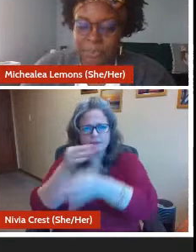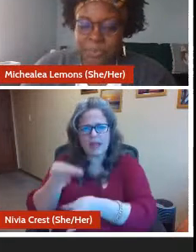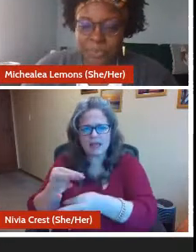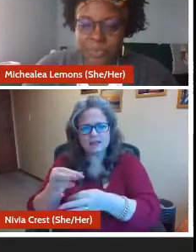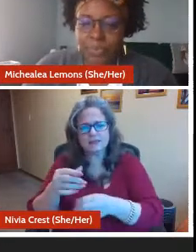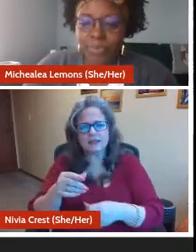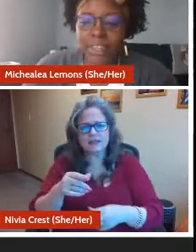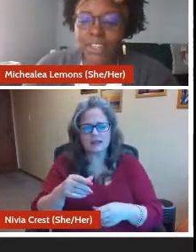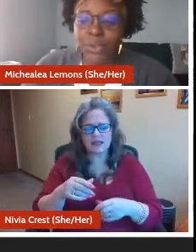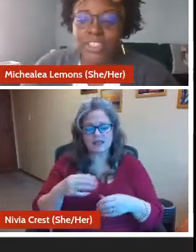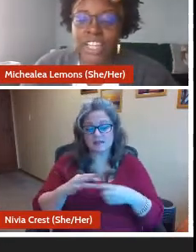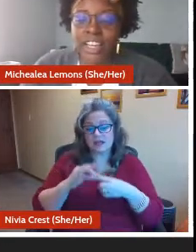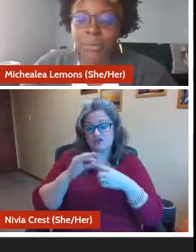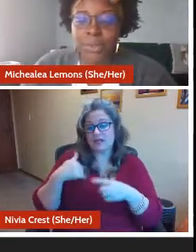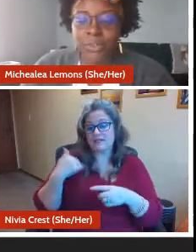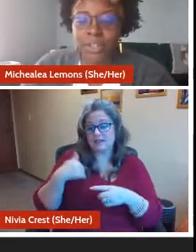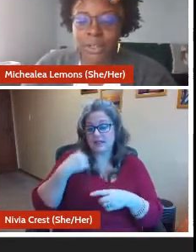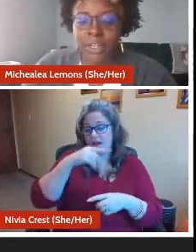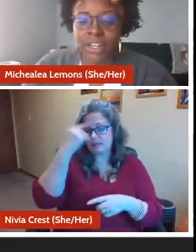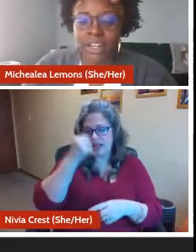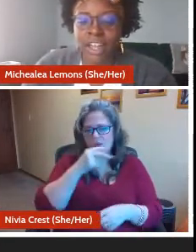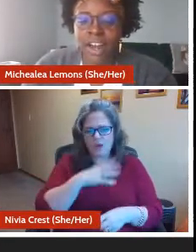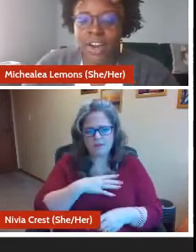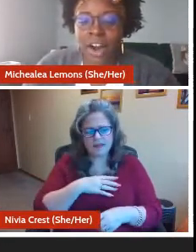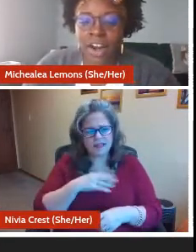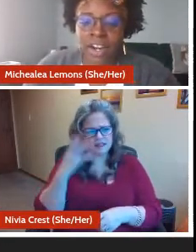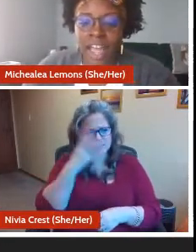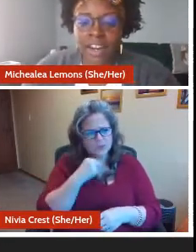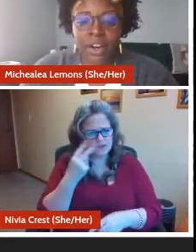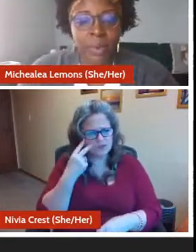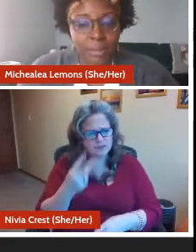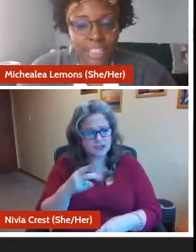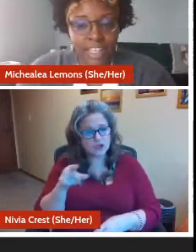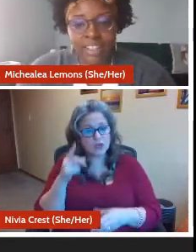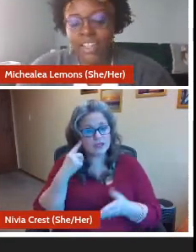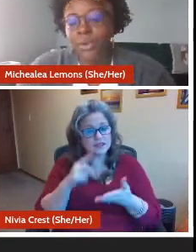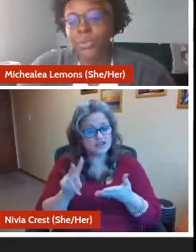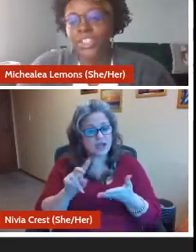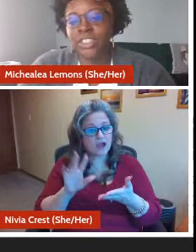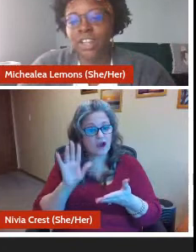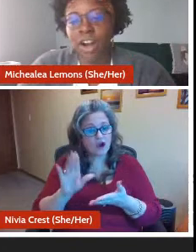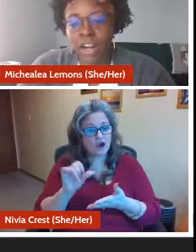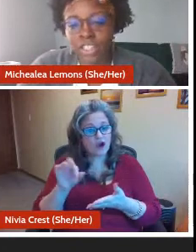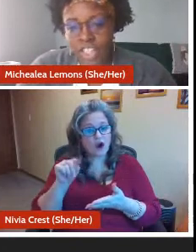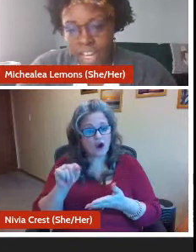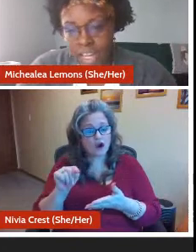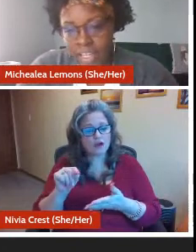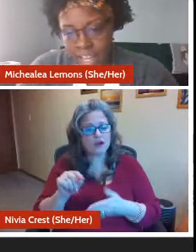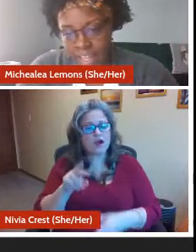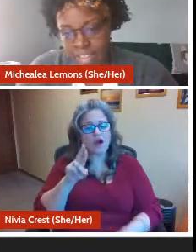see. And you can check out more of her art at her website, which is